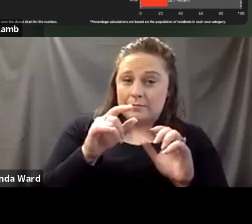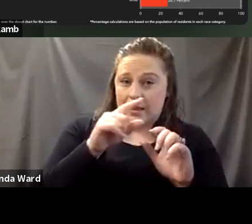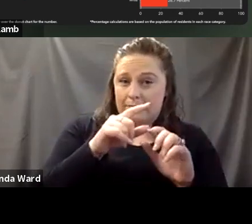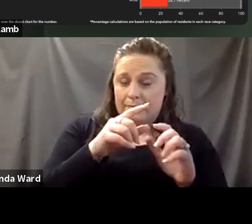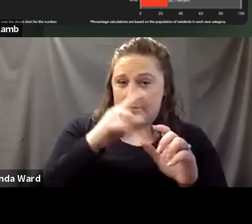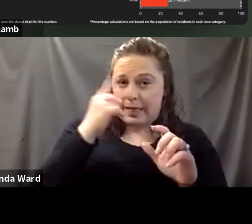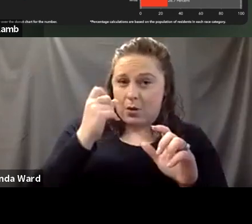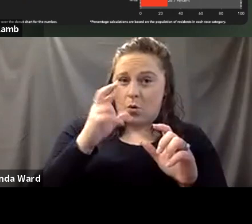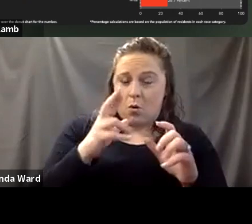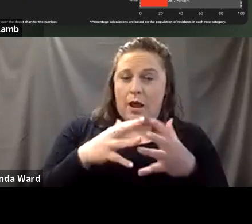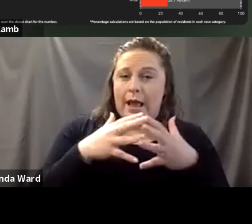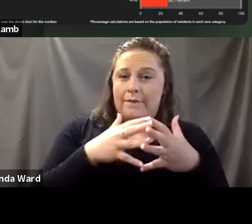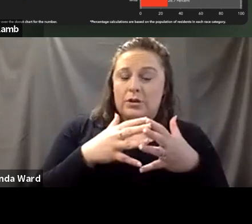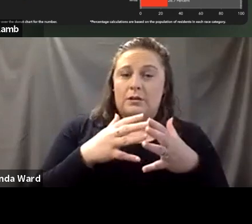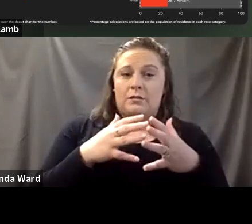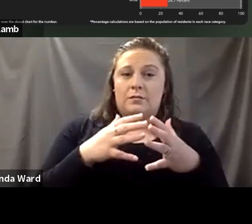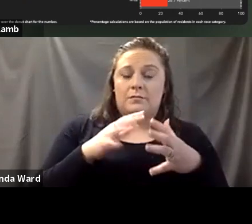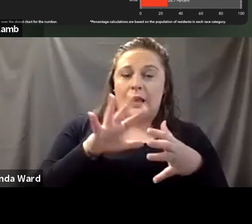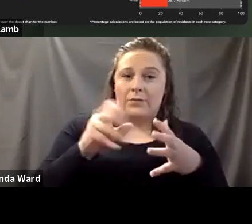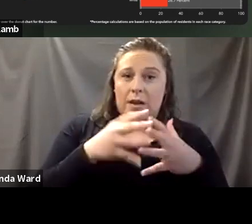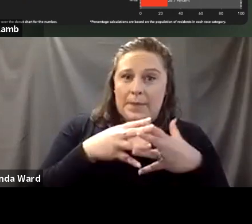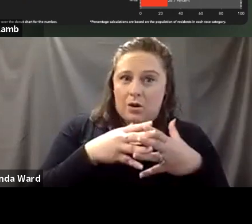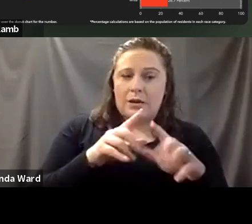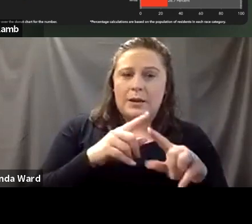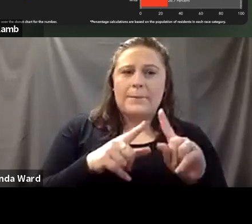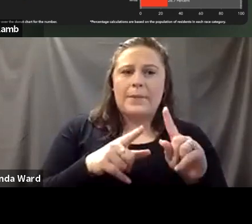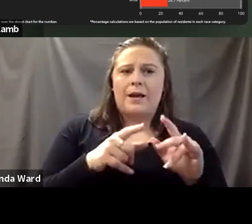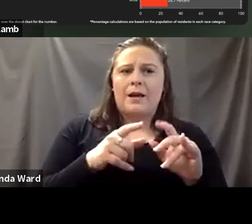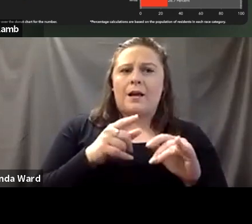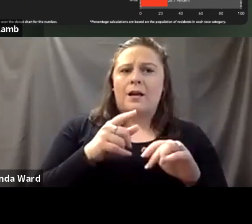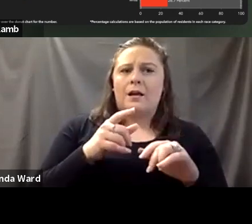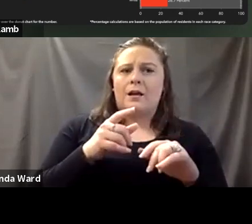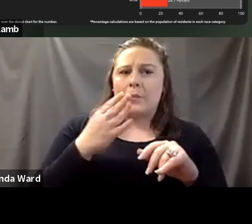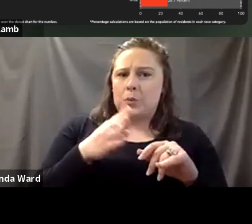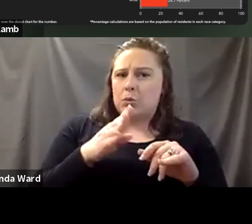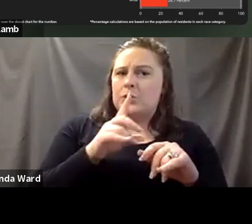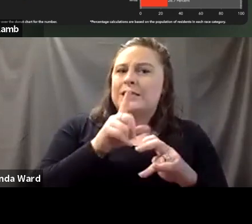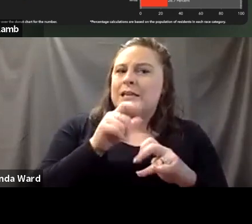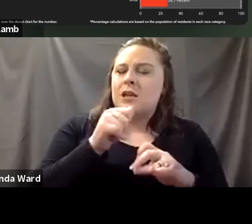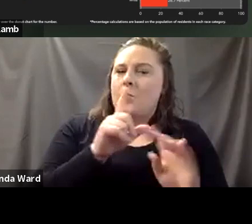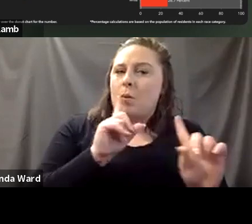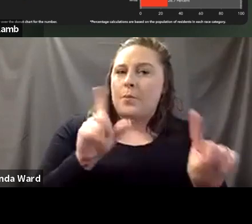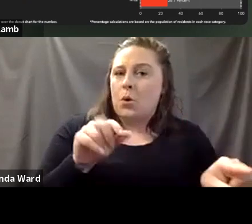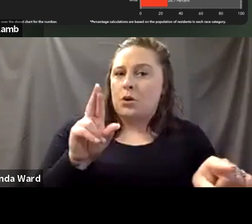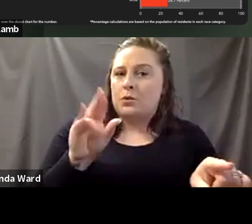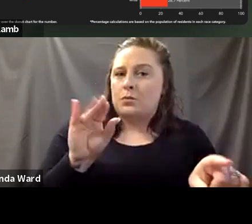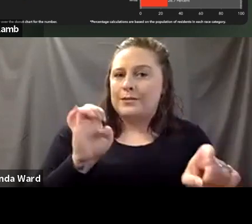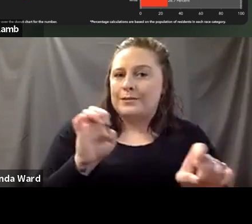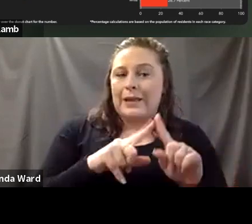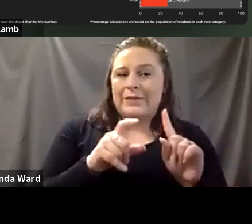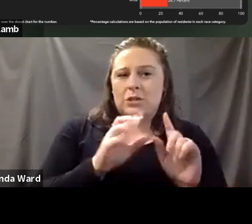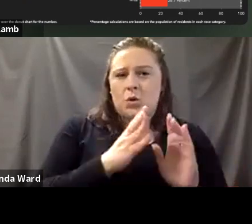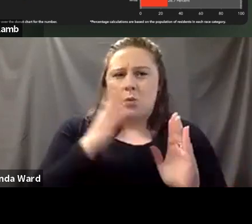piece, that's about 20%. Those are people who have not reported a race. If you then shift over to the right-hand side,